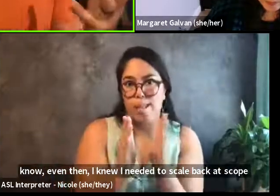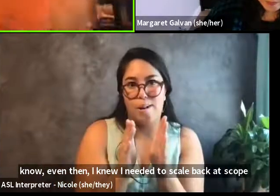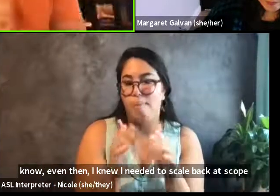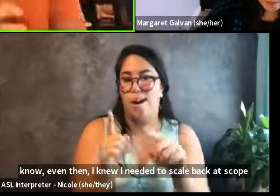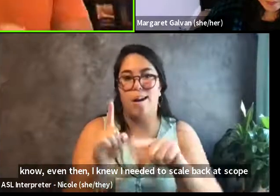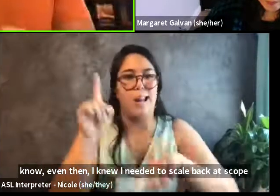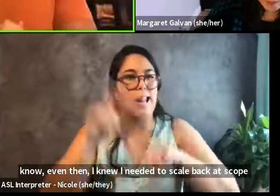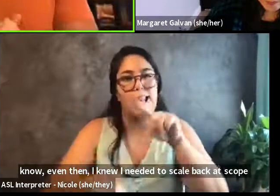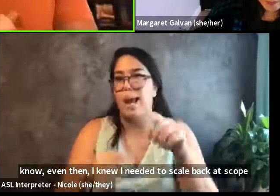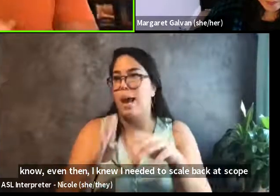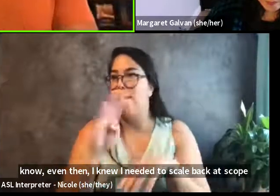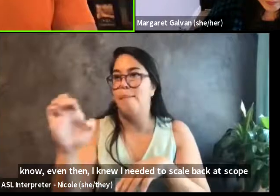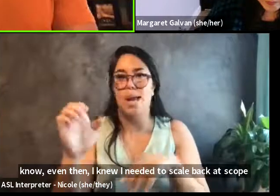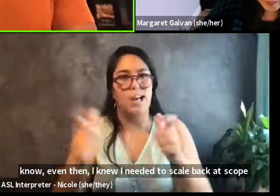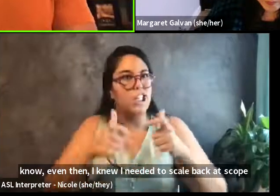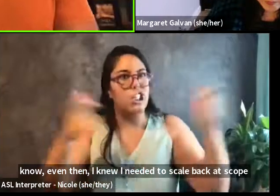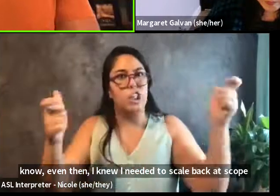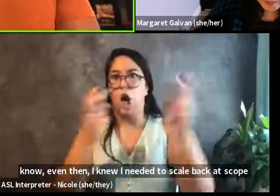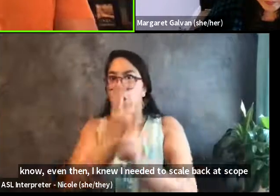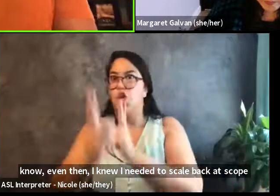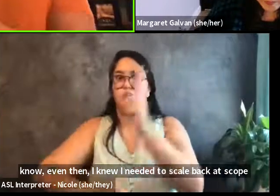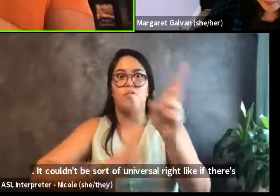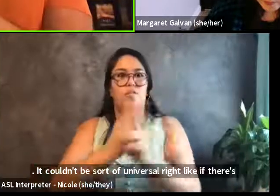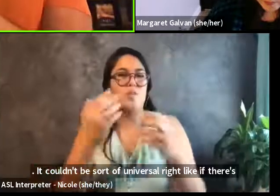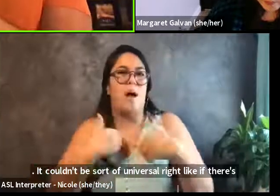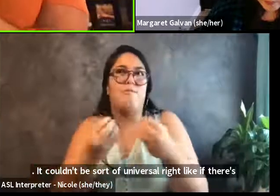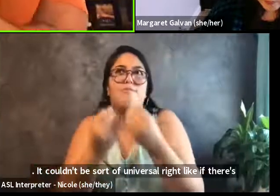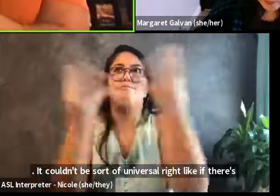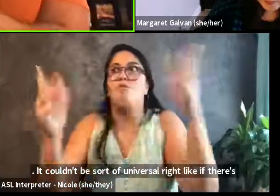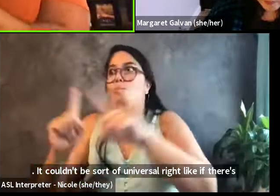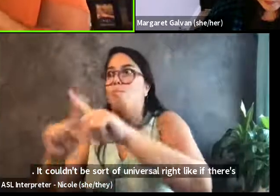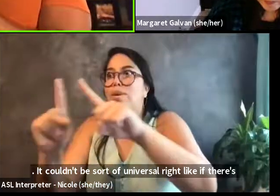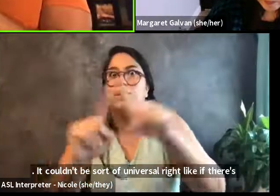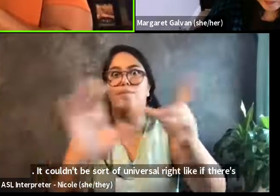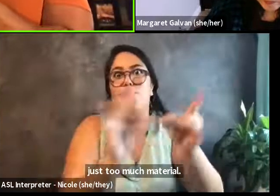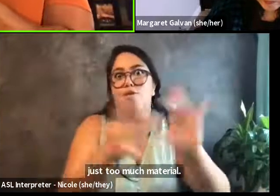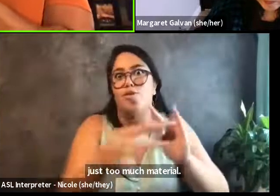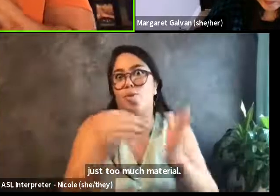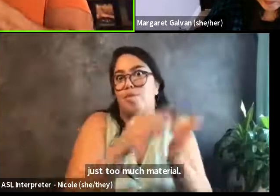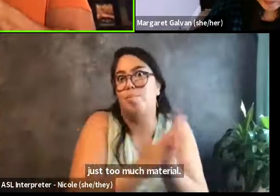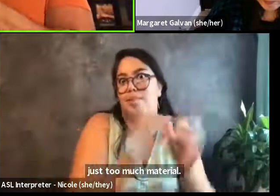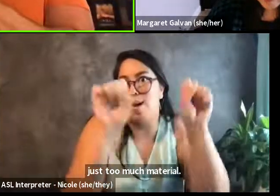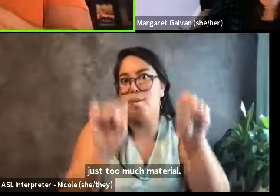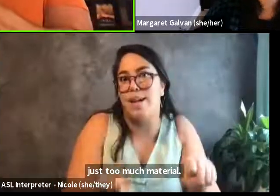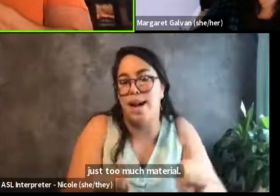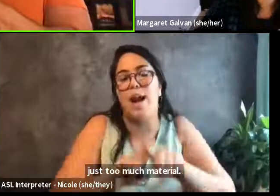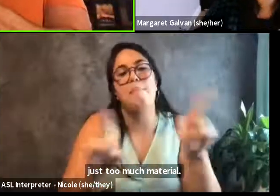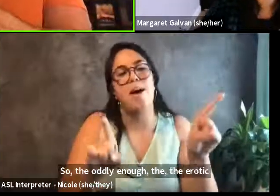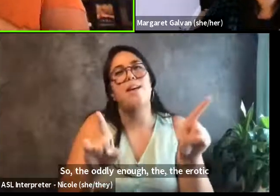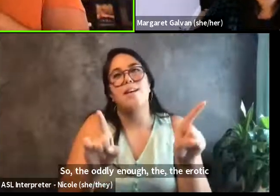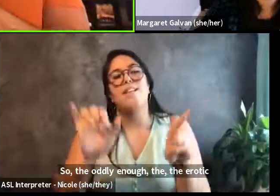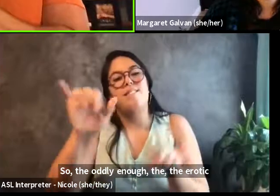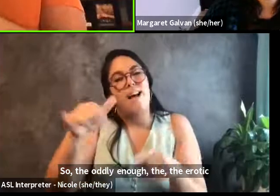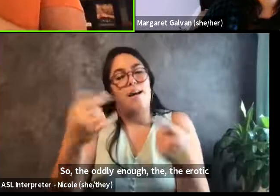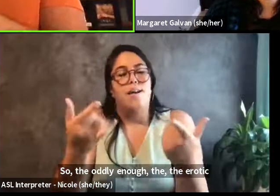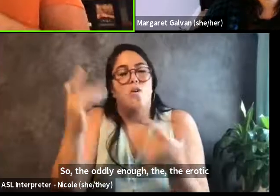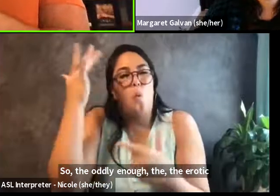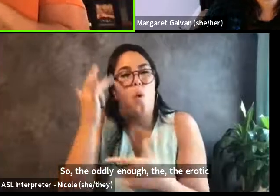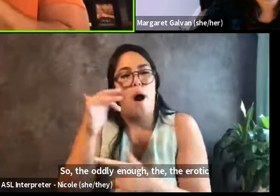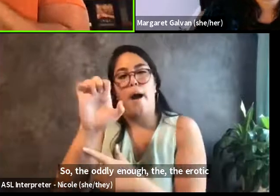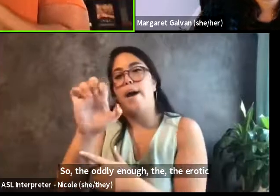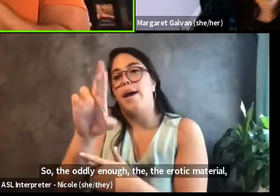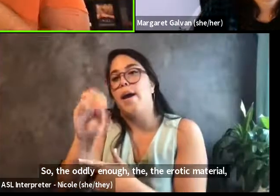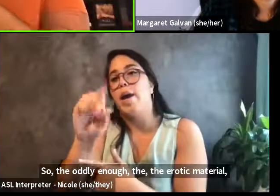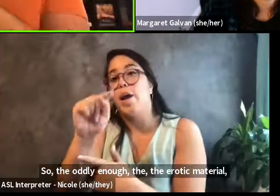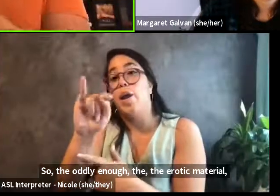universal, right? Like there's just too much material. So the, oddly enough, the, um, the erotic material, uh, especially for gay men